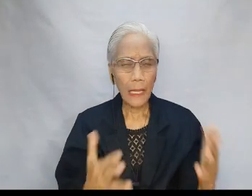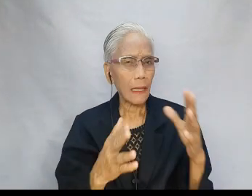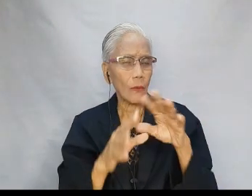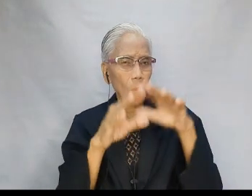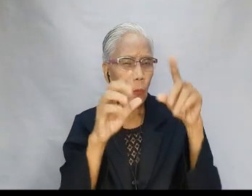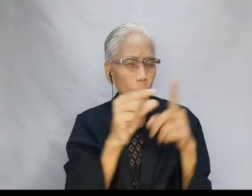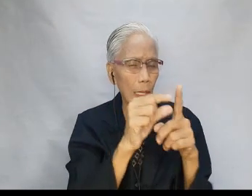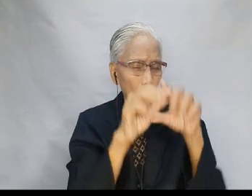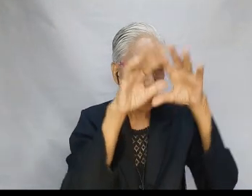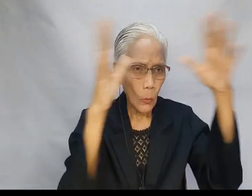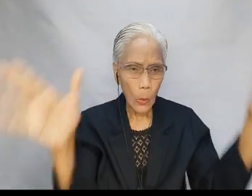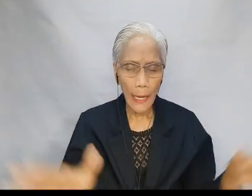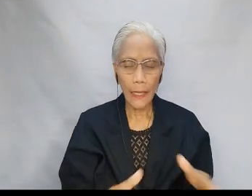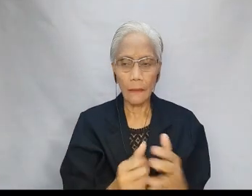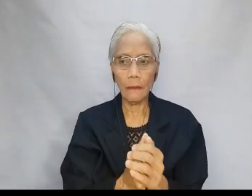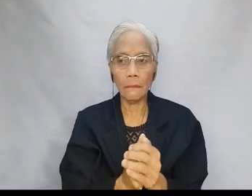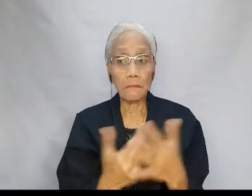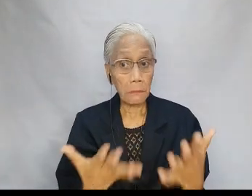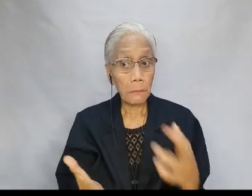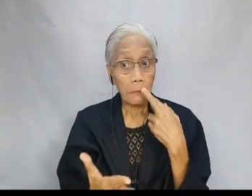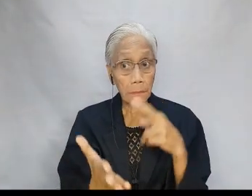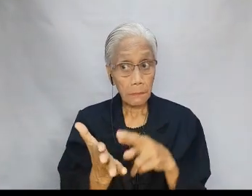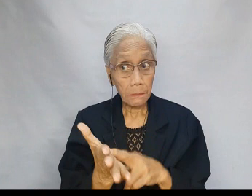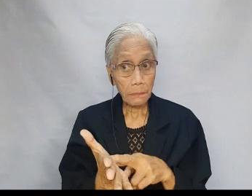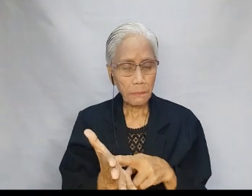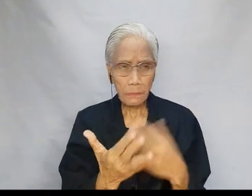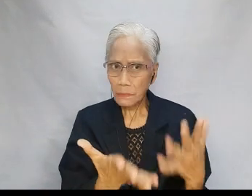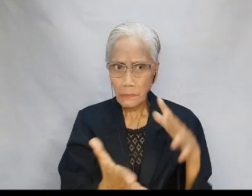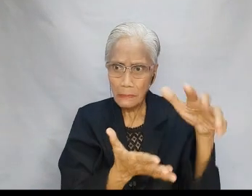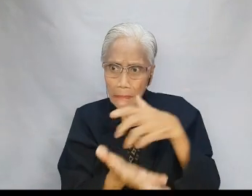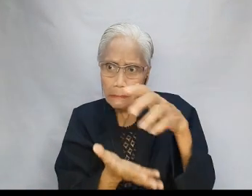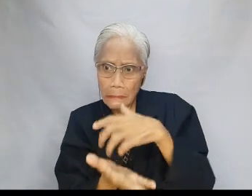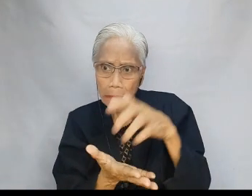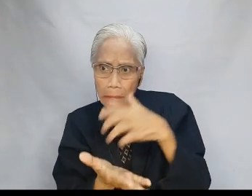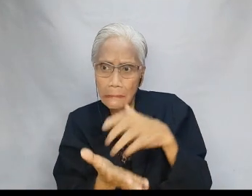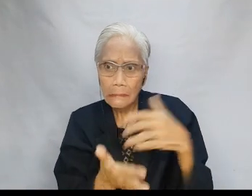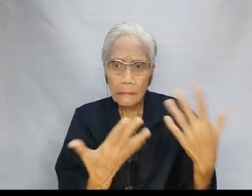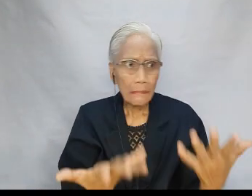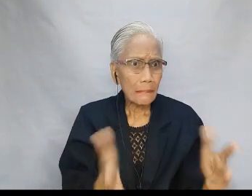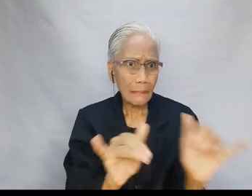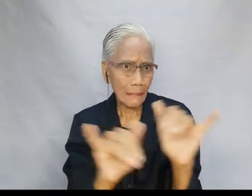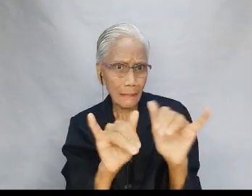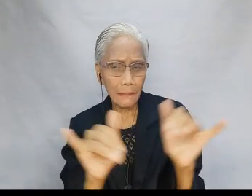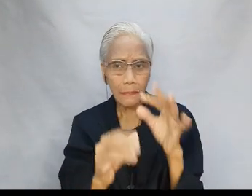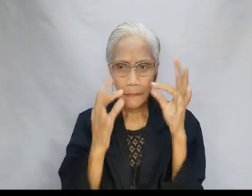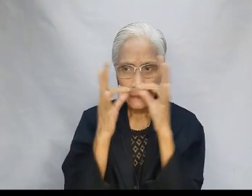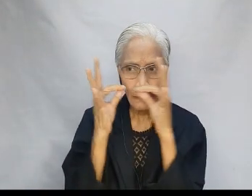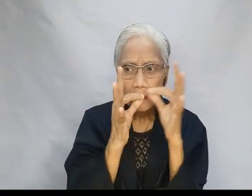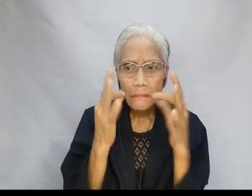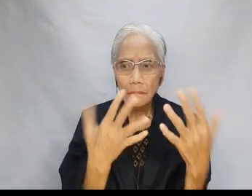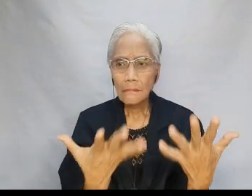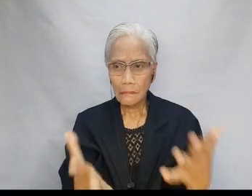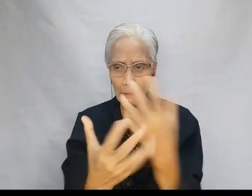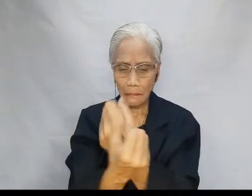conflicts worldwide. He emphasized that the craving for possessions forms an addiction, leading